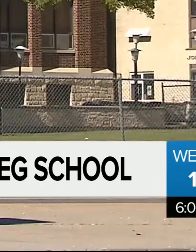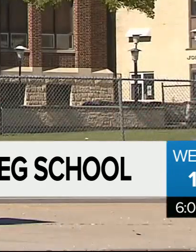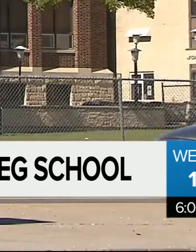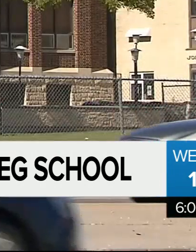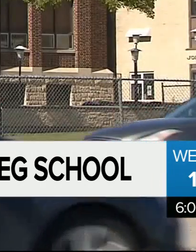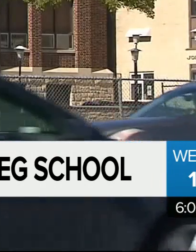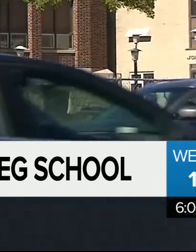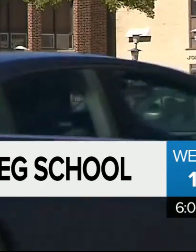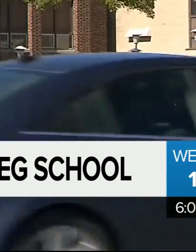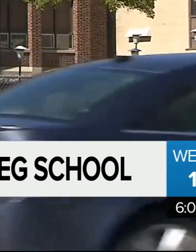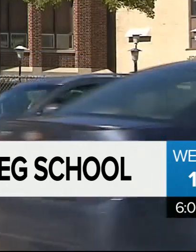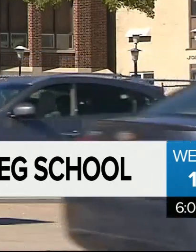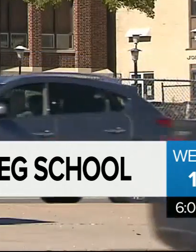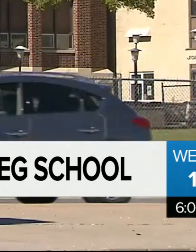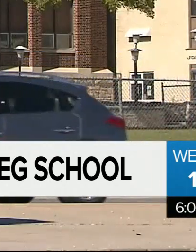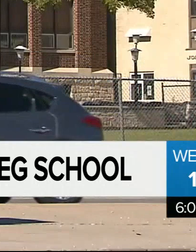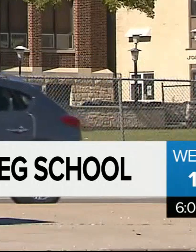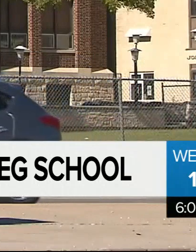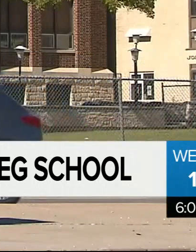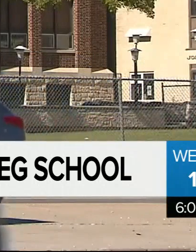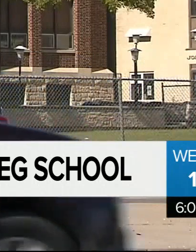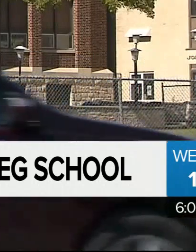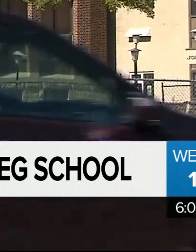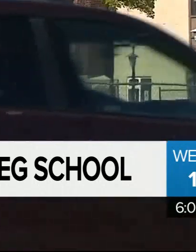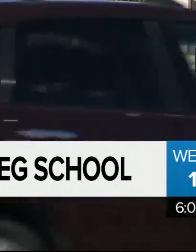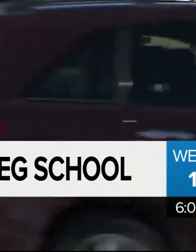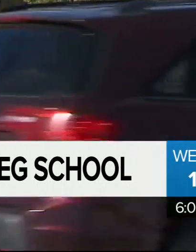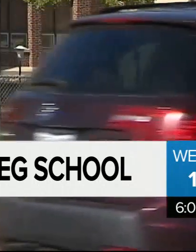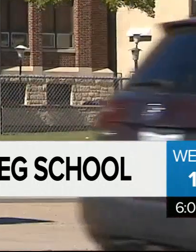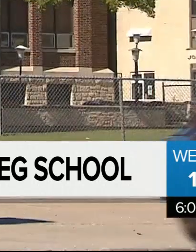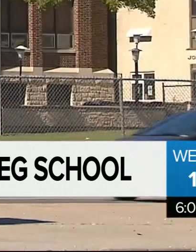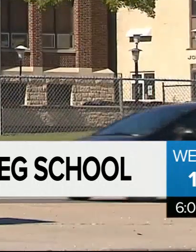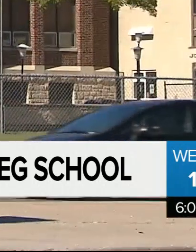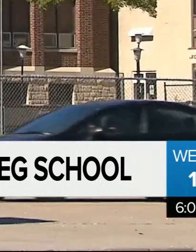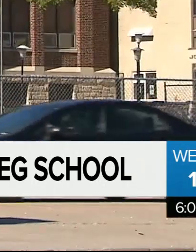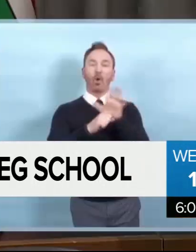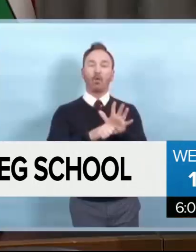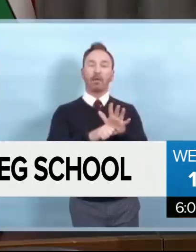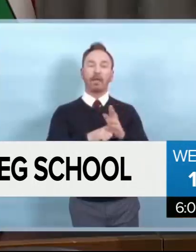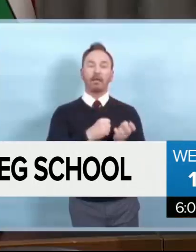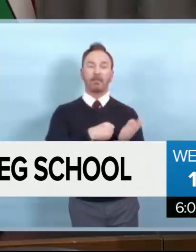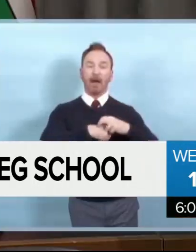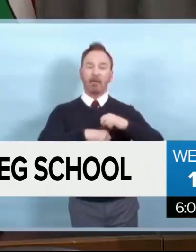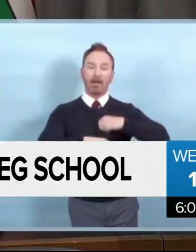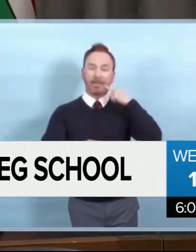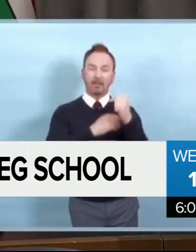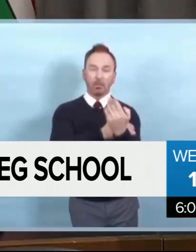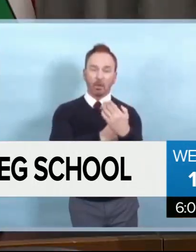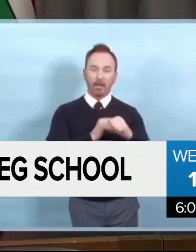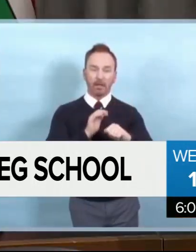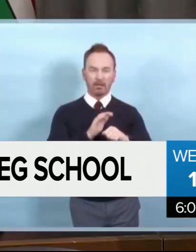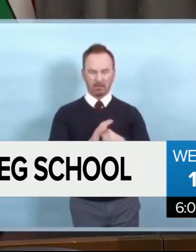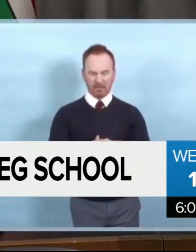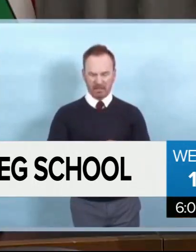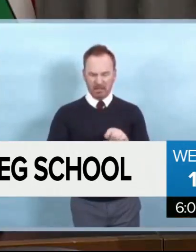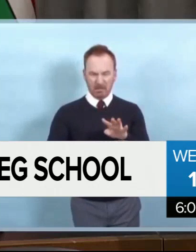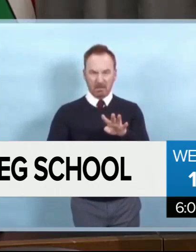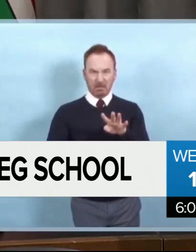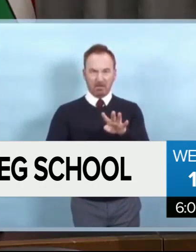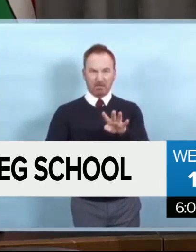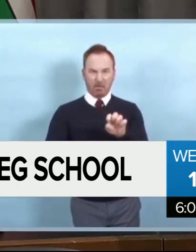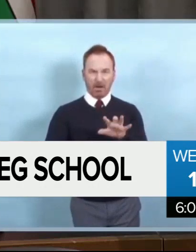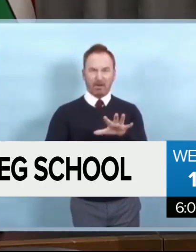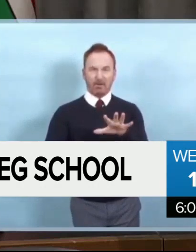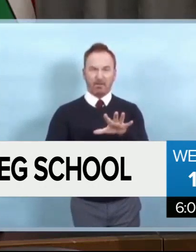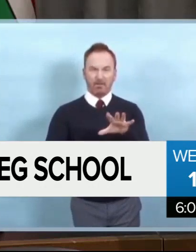obviously. But those are being worked through with department officials. As of this morning, there was about 450 at least